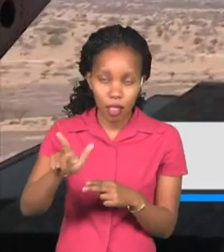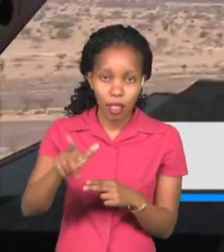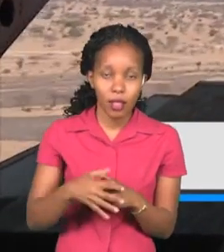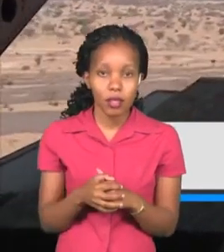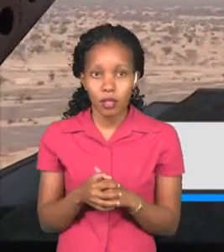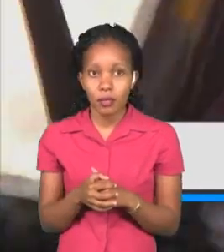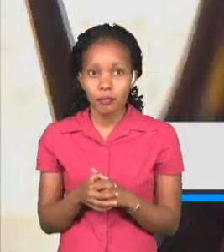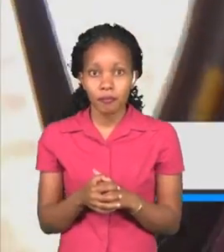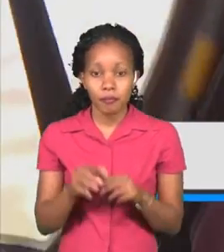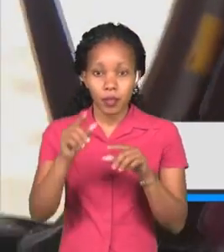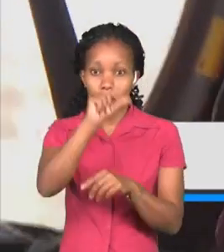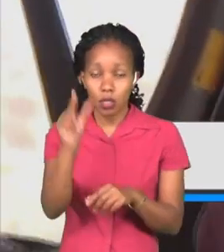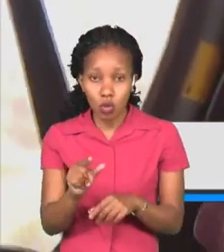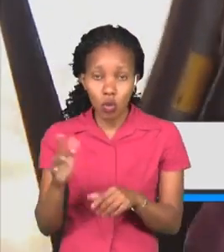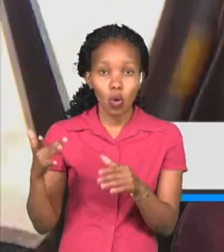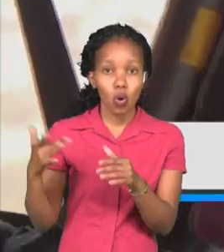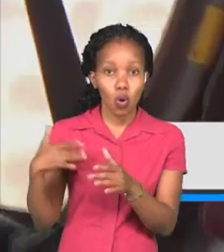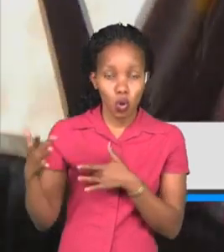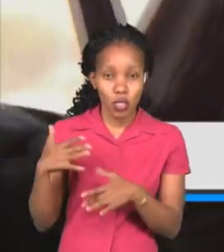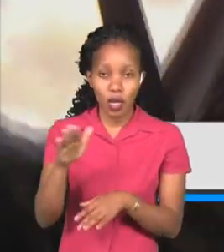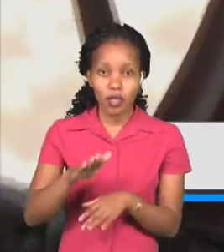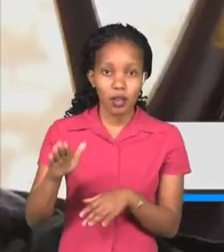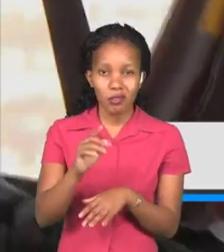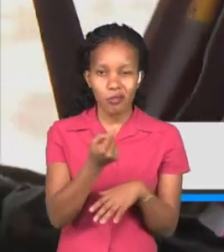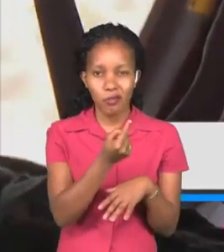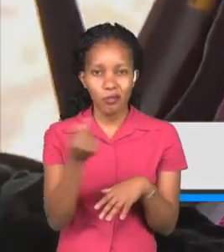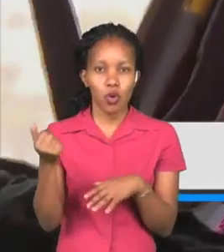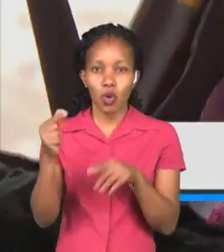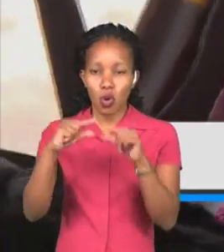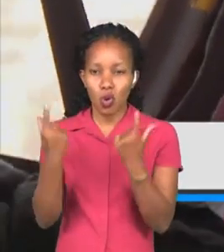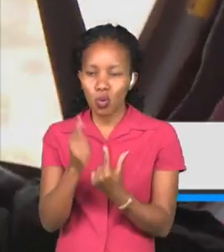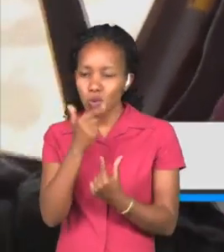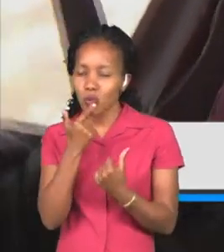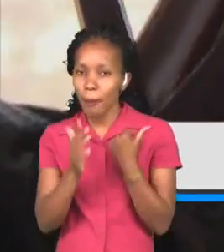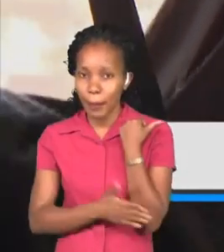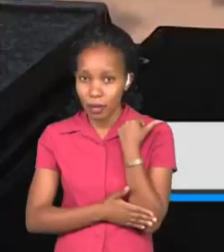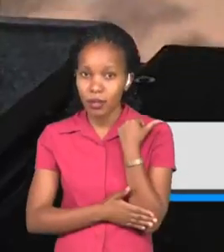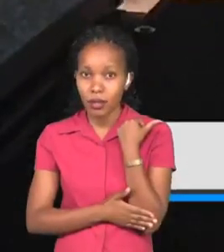The Gourma region is considered a sanctuary for several armed groups.